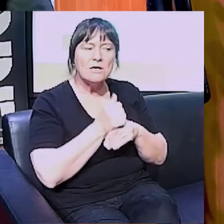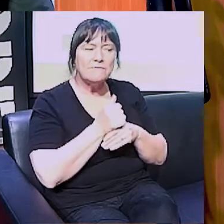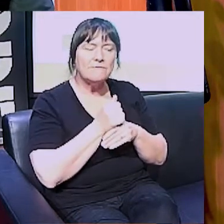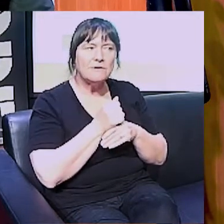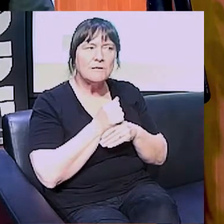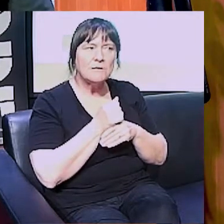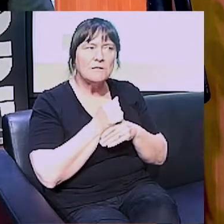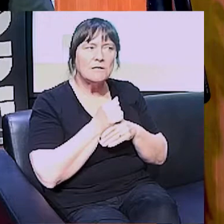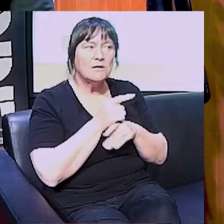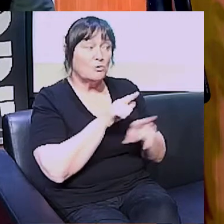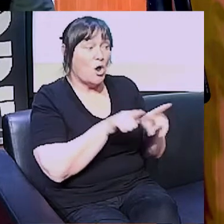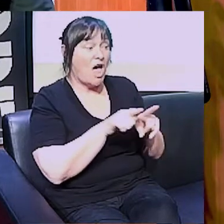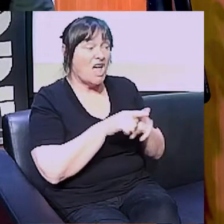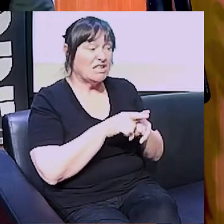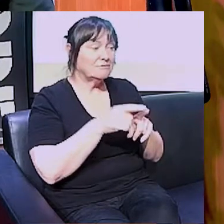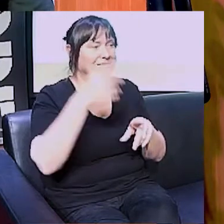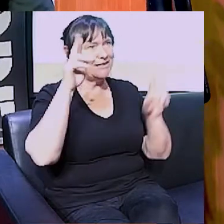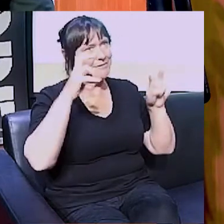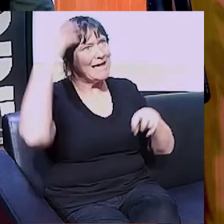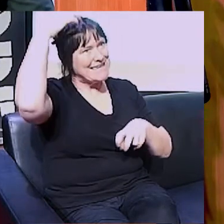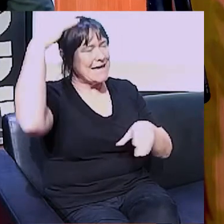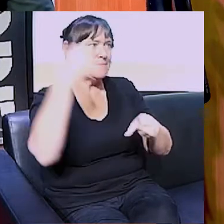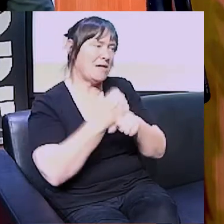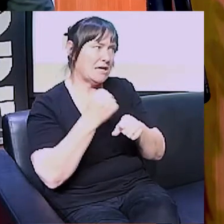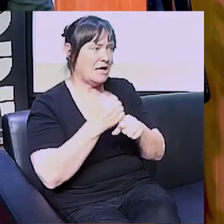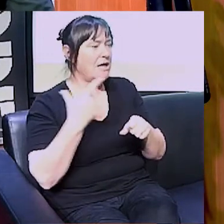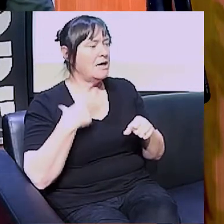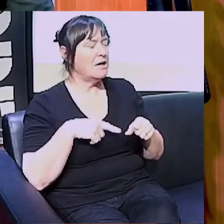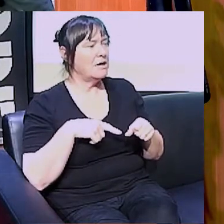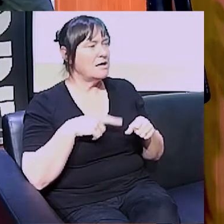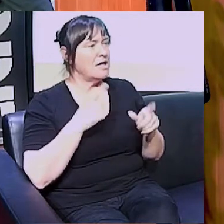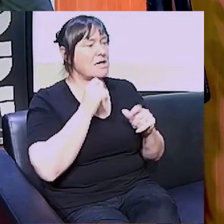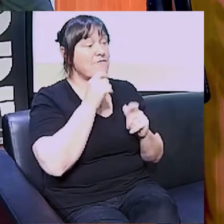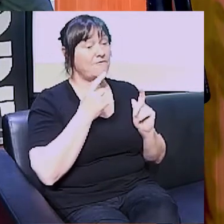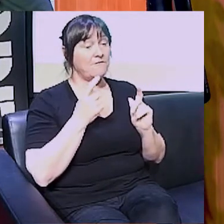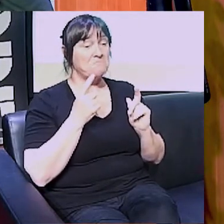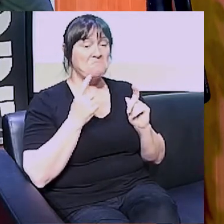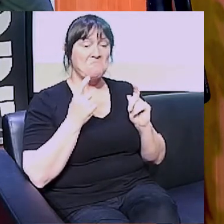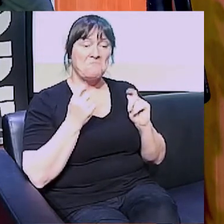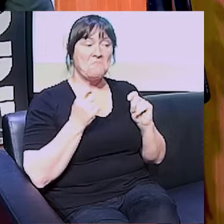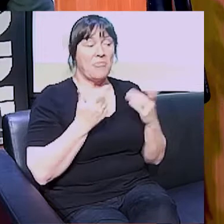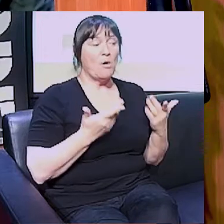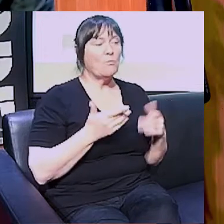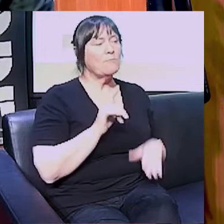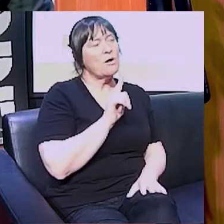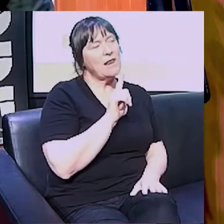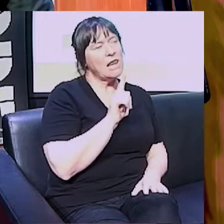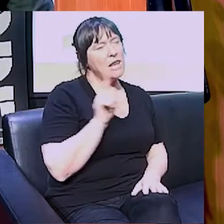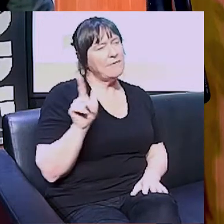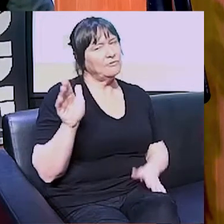you know, as you say, the kingmaker and would jump from a slightly more right-wing government to a slightly more left-wing government?